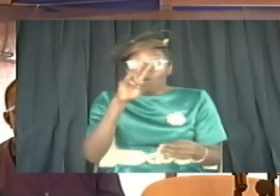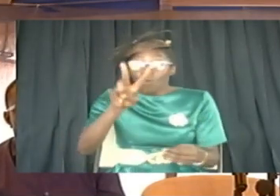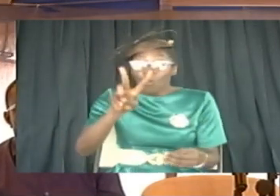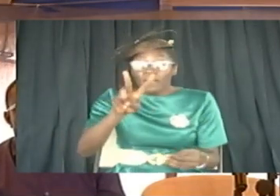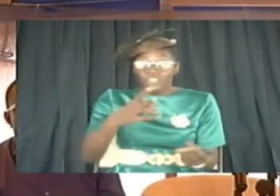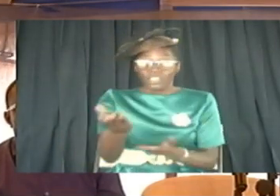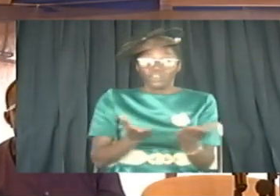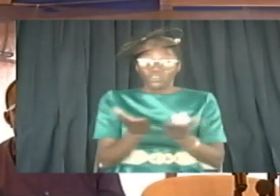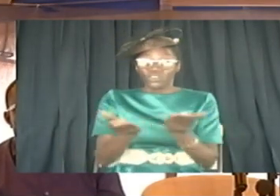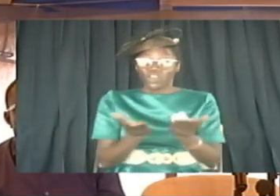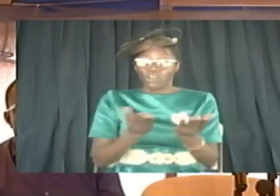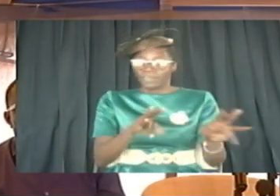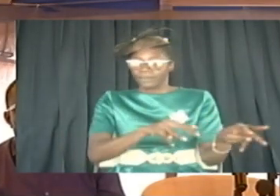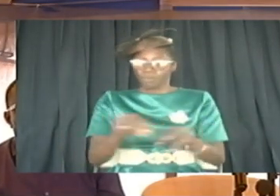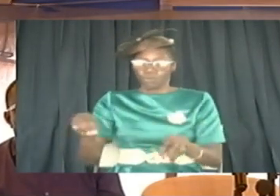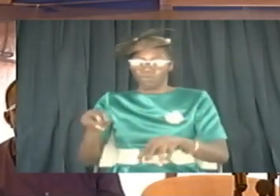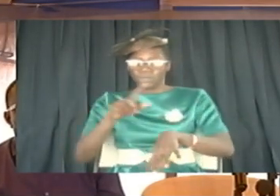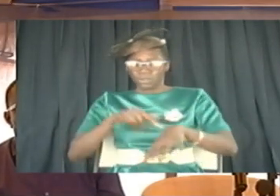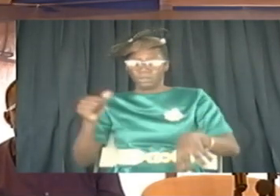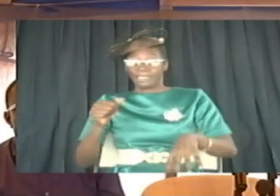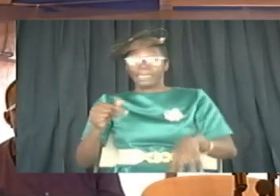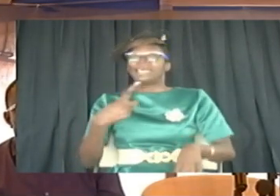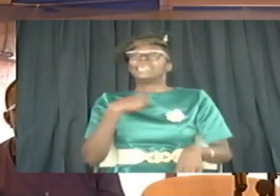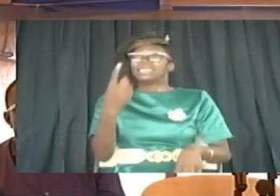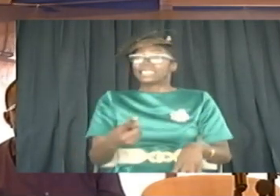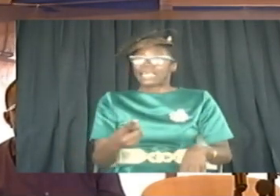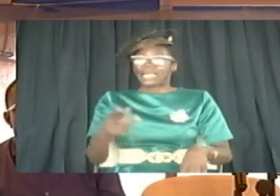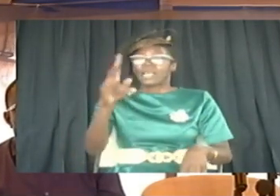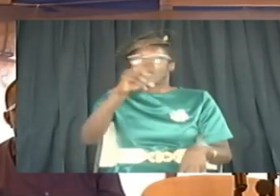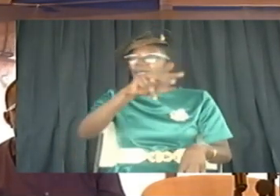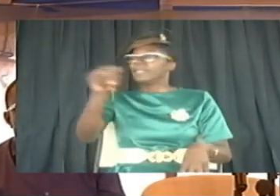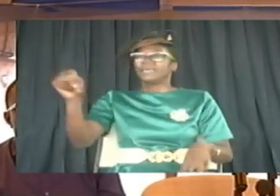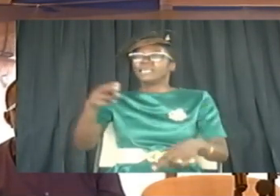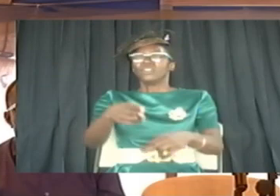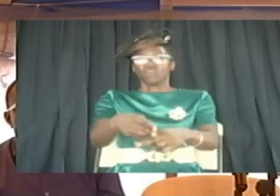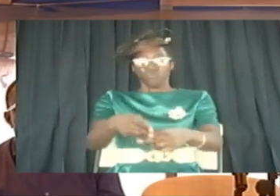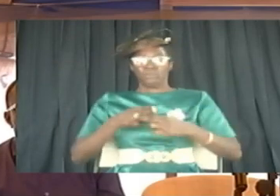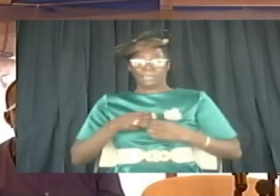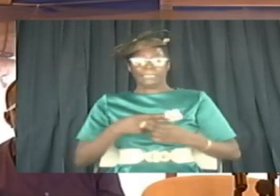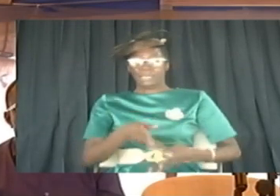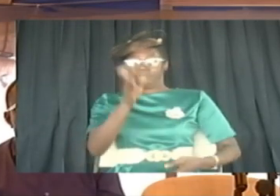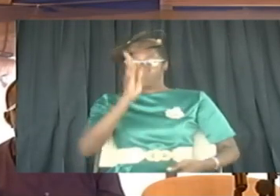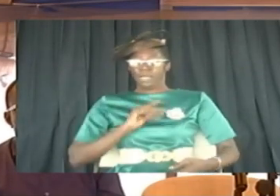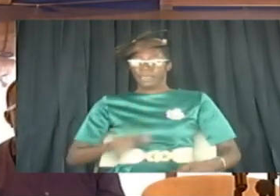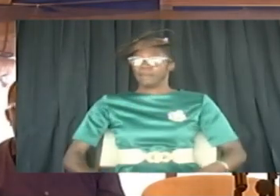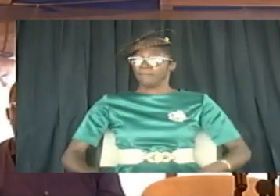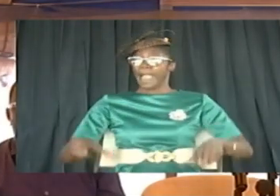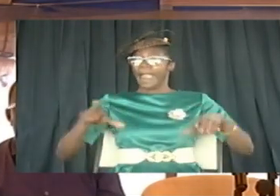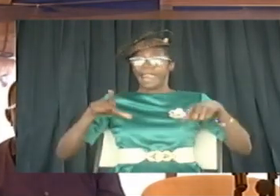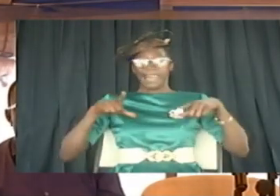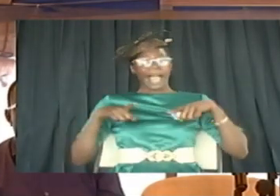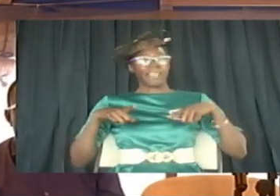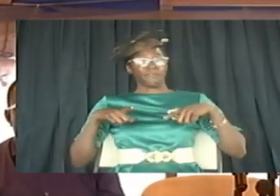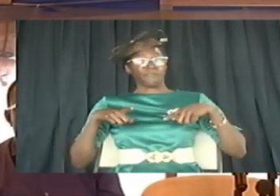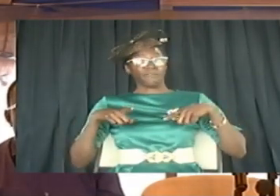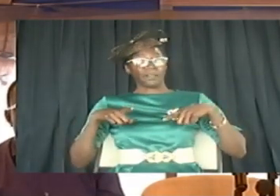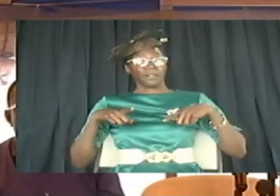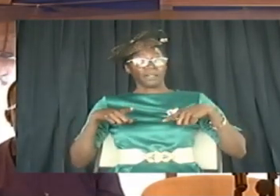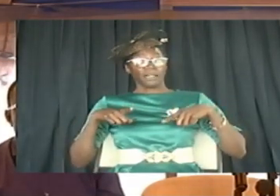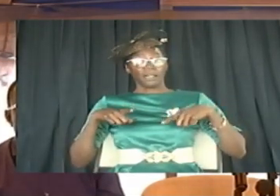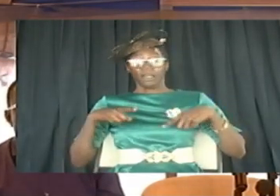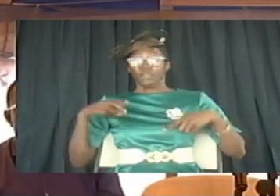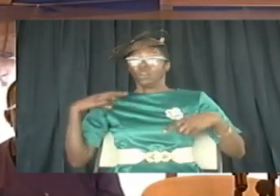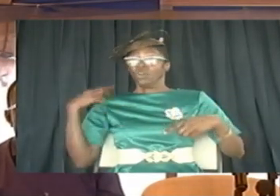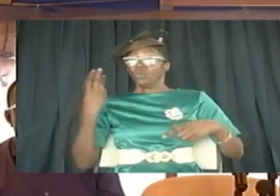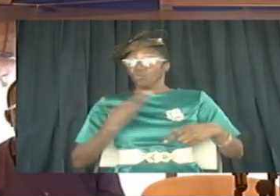the word, that young lady said, I need to receive God into my life. And though we weren't in